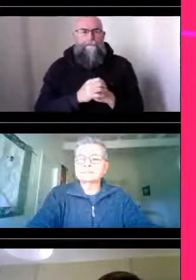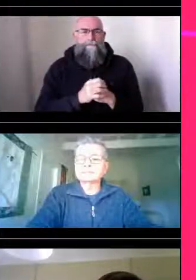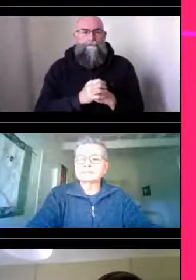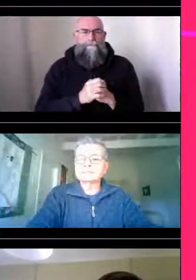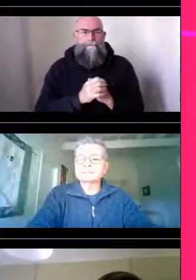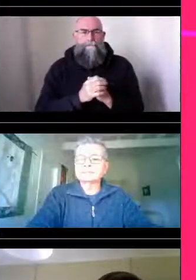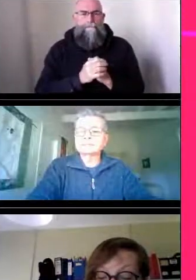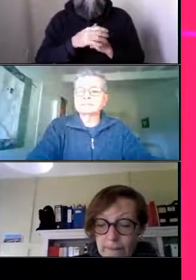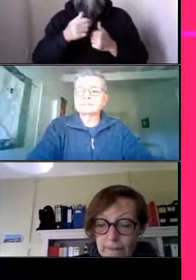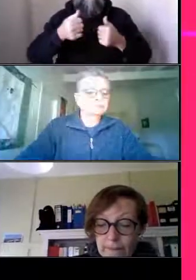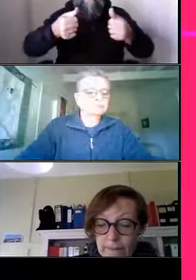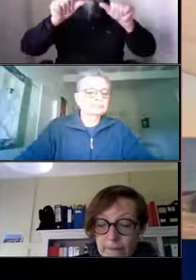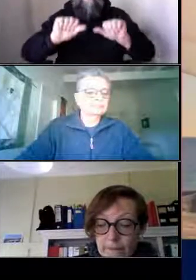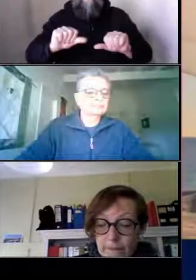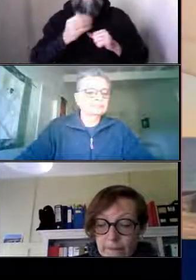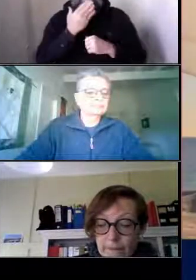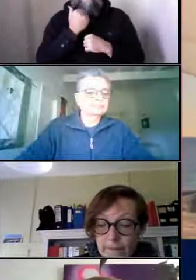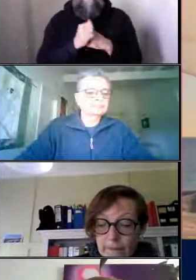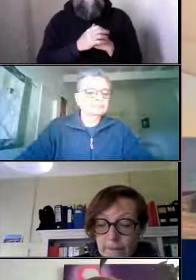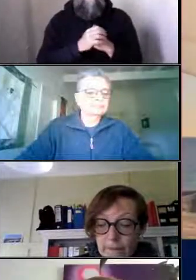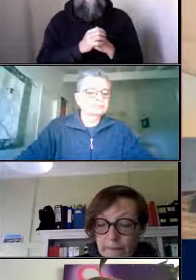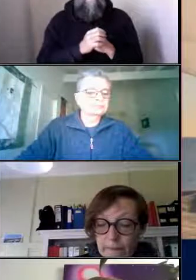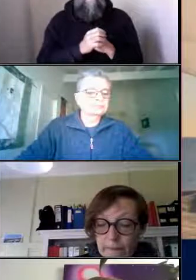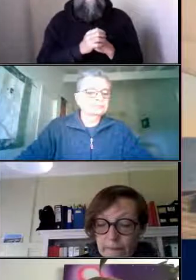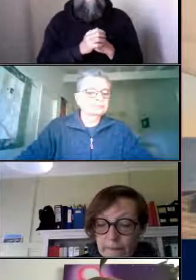Next slide, please.